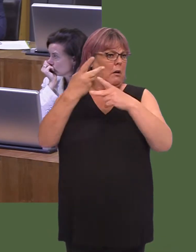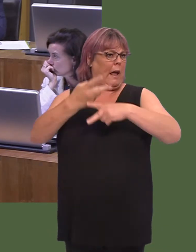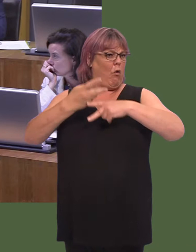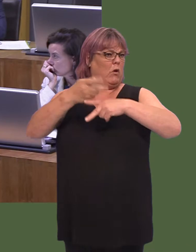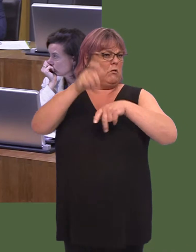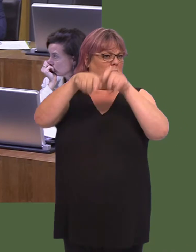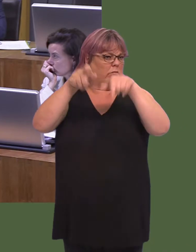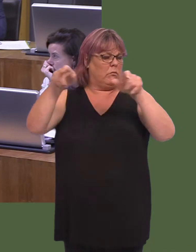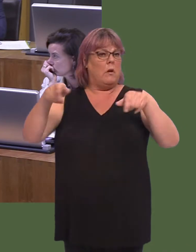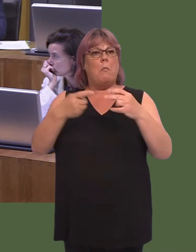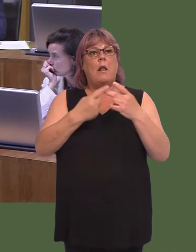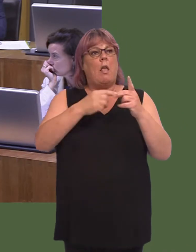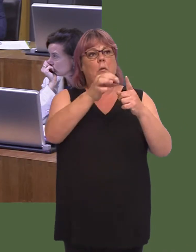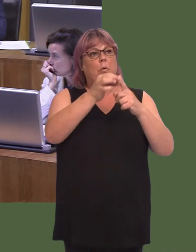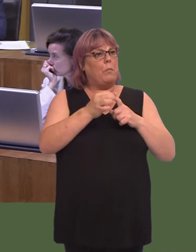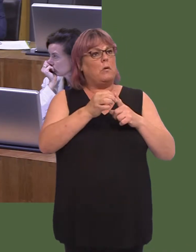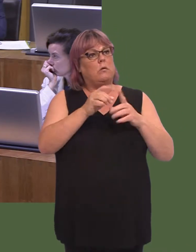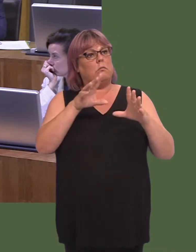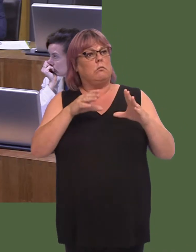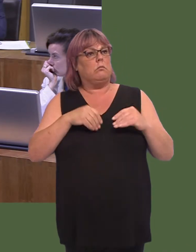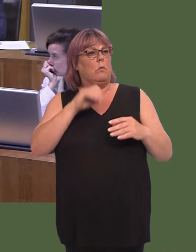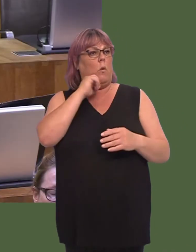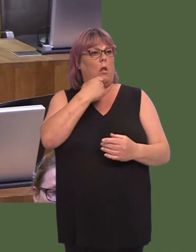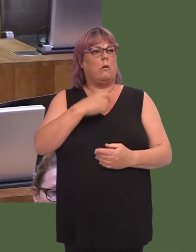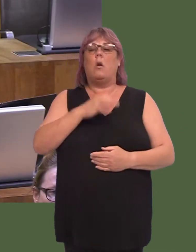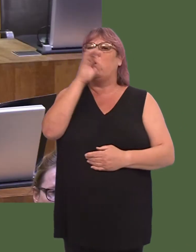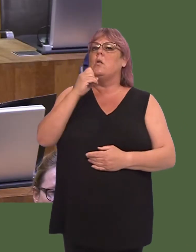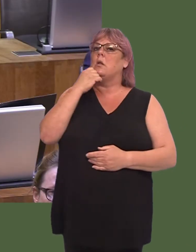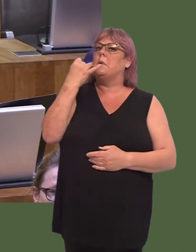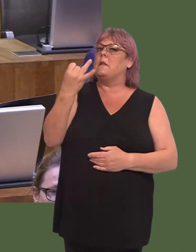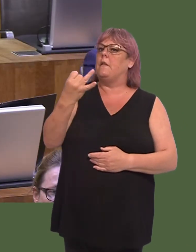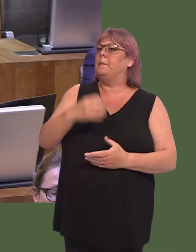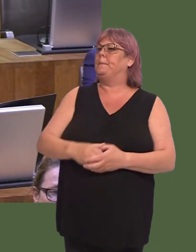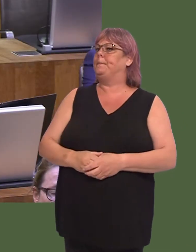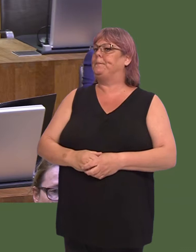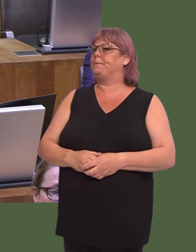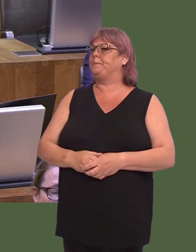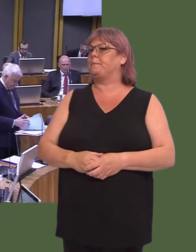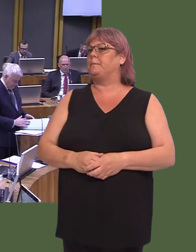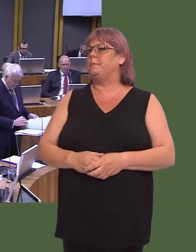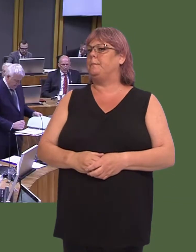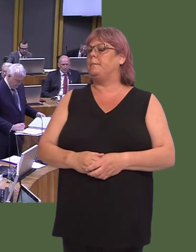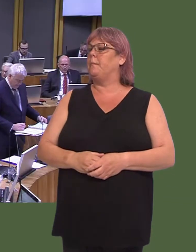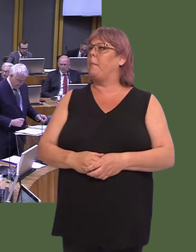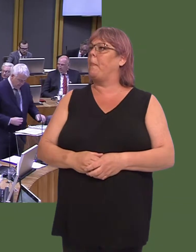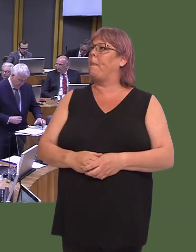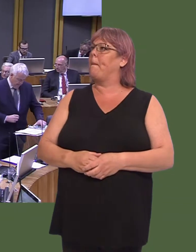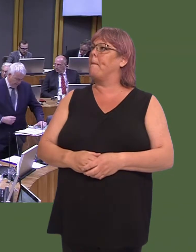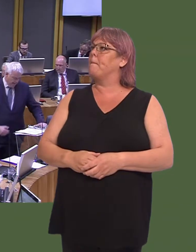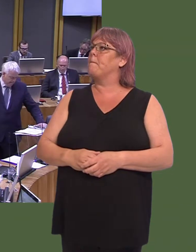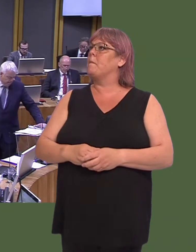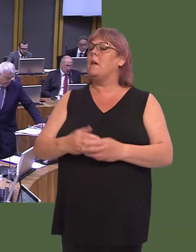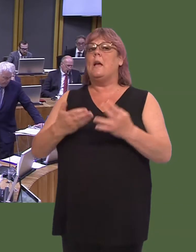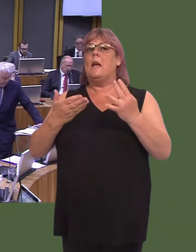carers. But of course, if there are other proposals that come forward, we will of course look at them. Question 7, Joyce Watson. Will the